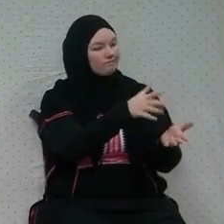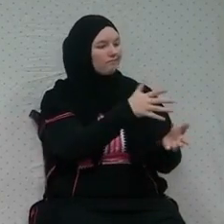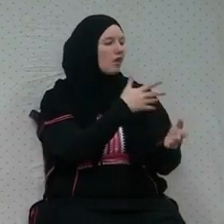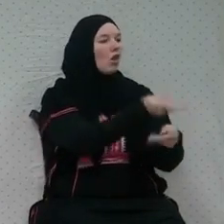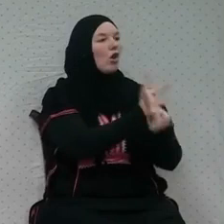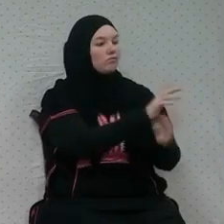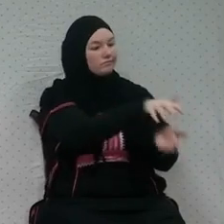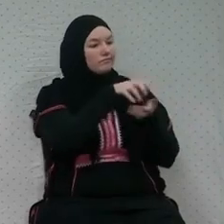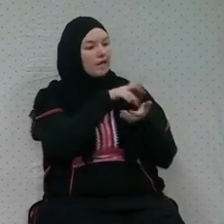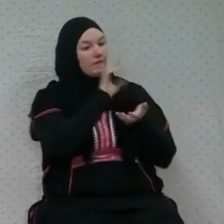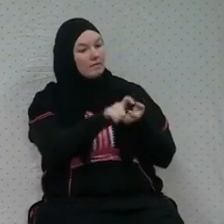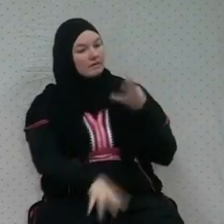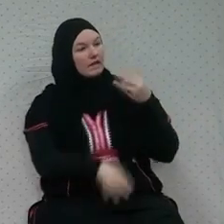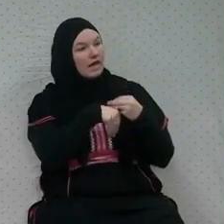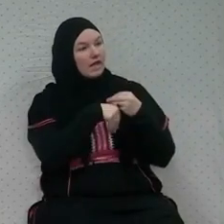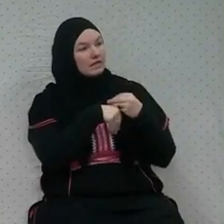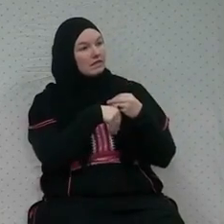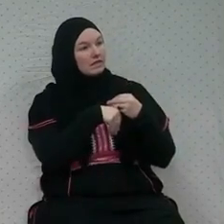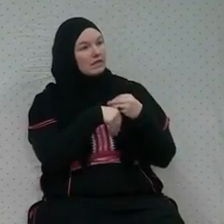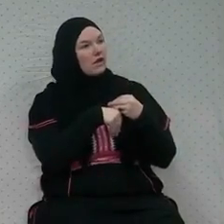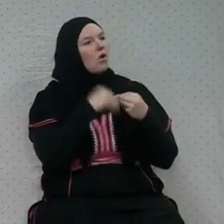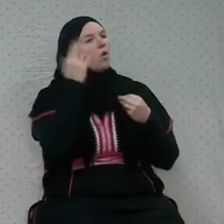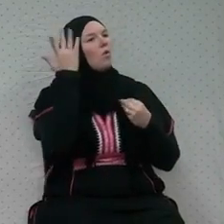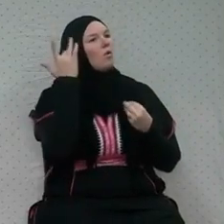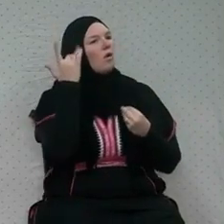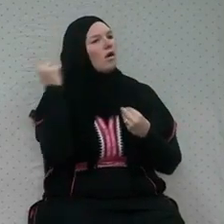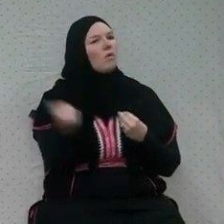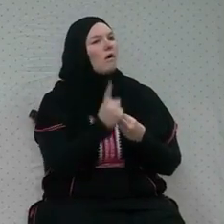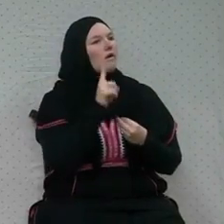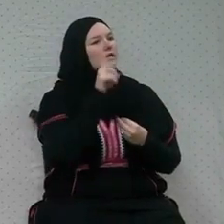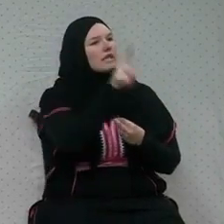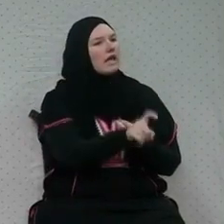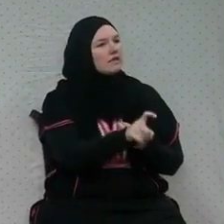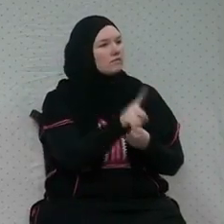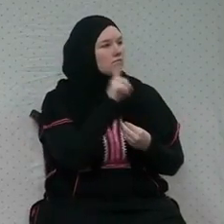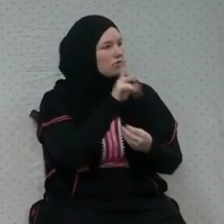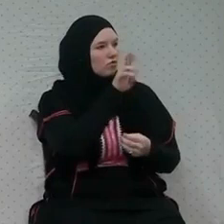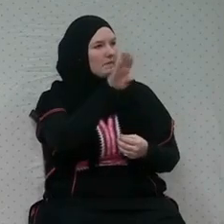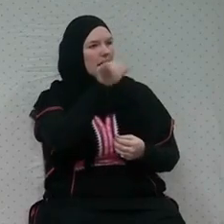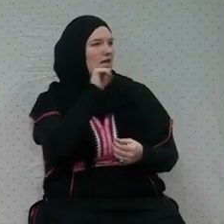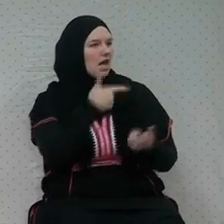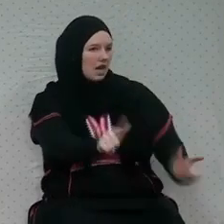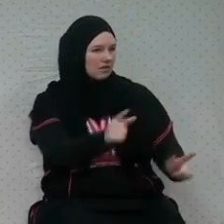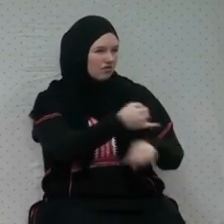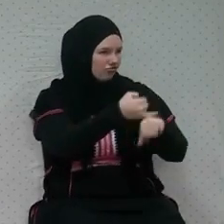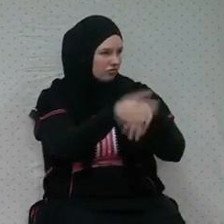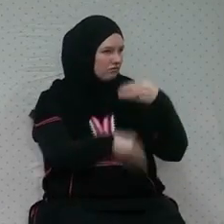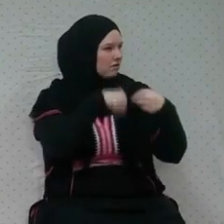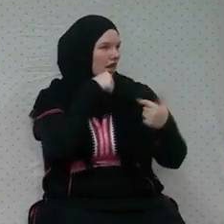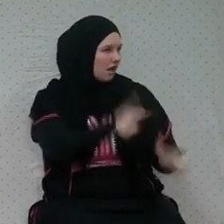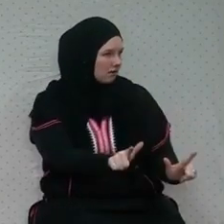as riba. Why do we keep asking if I can buy something